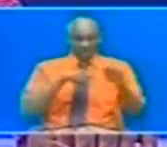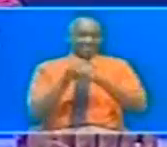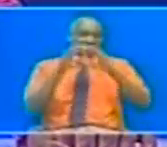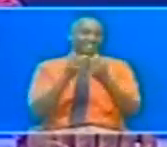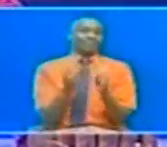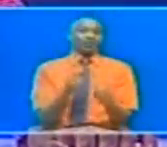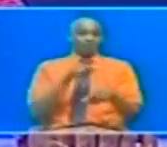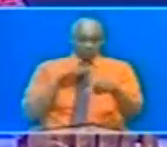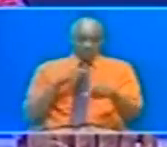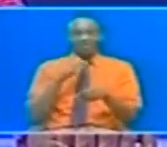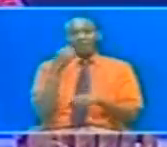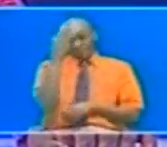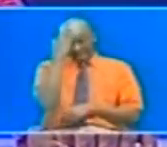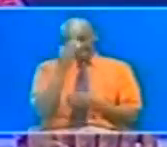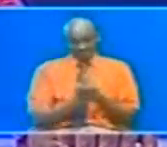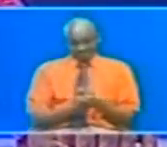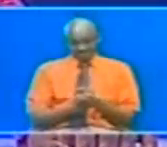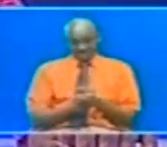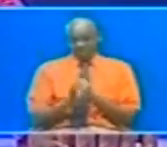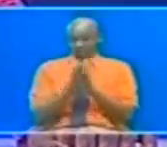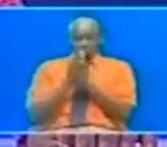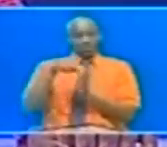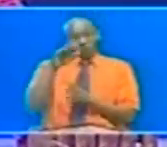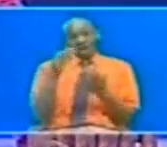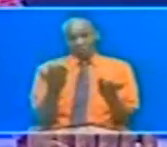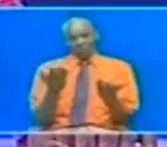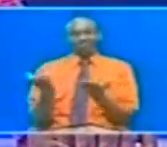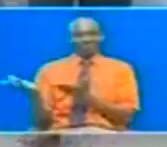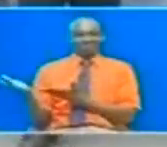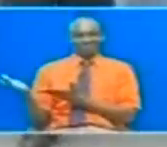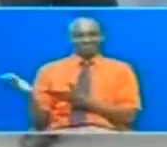since the 5th of January. KTN's Catherine Omwantho has more.